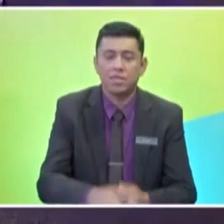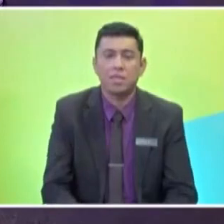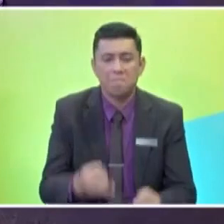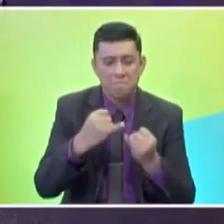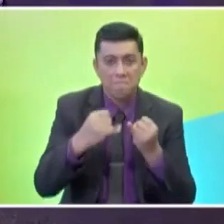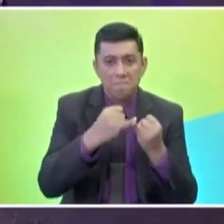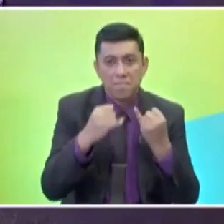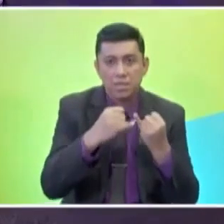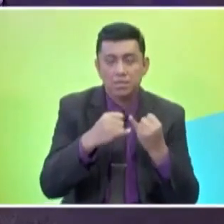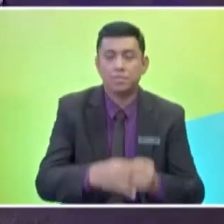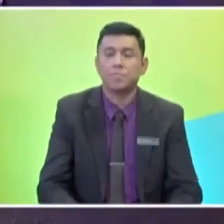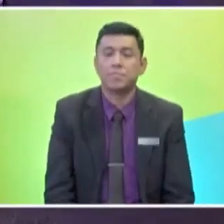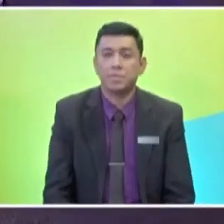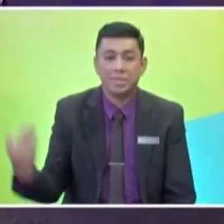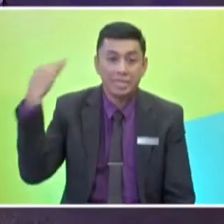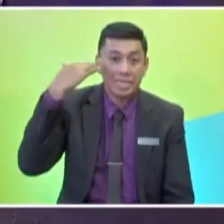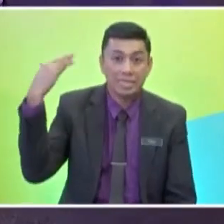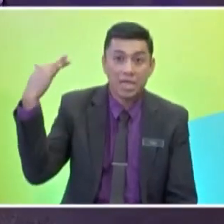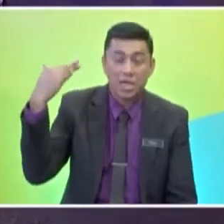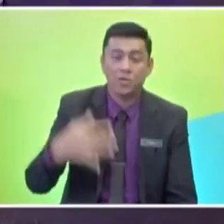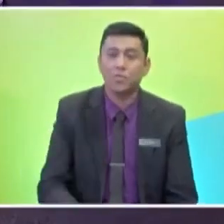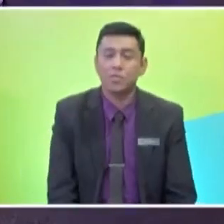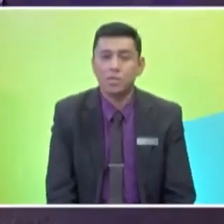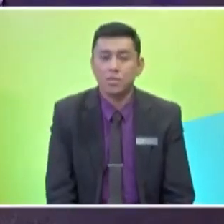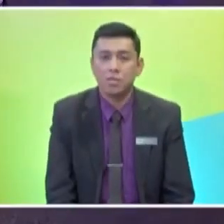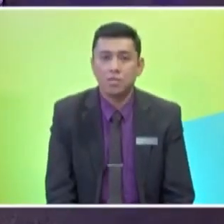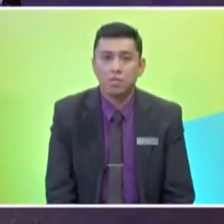last sound. Let's go. Let's hear it.